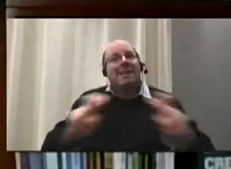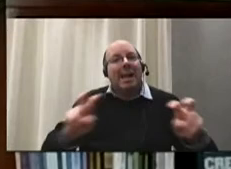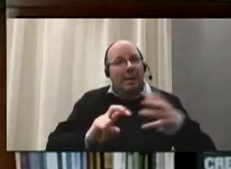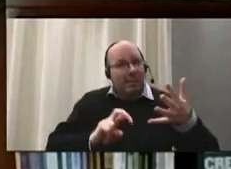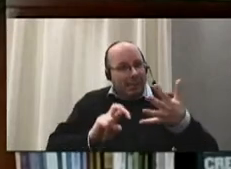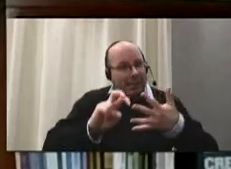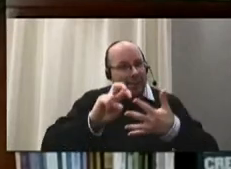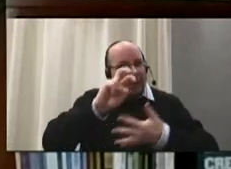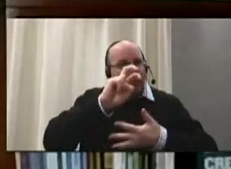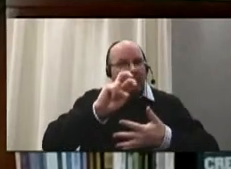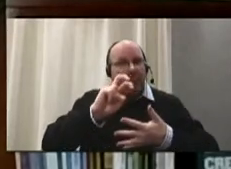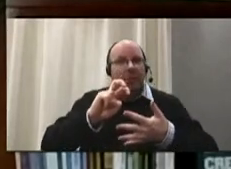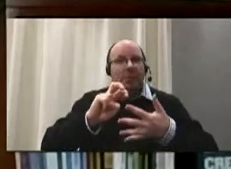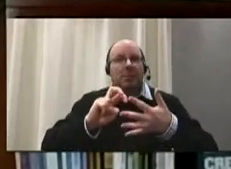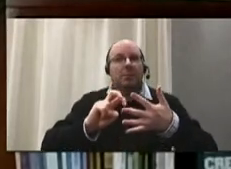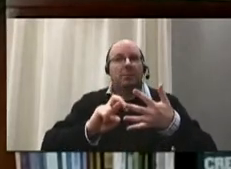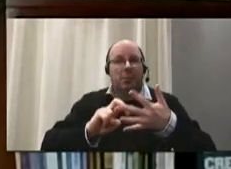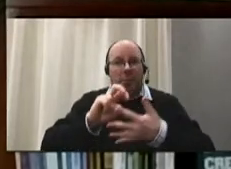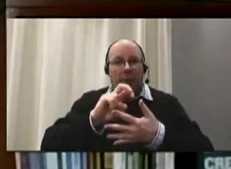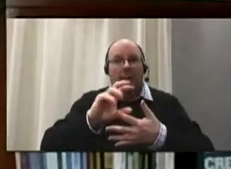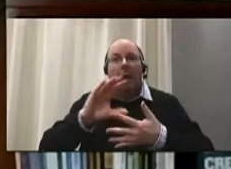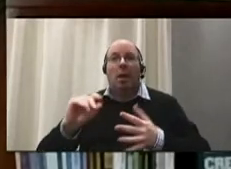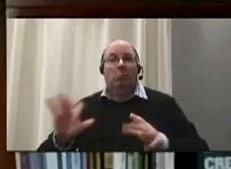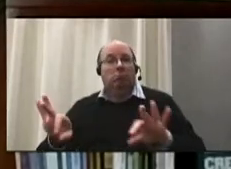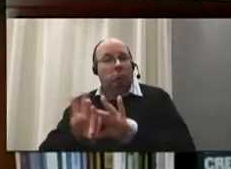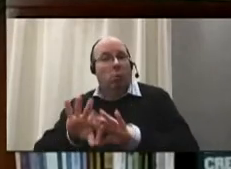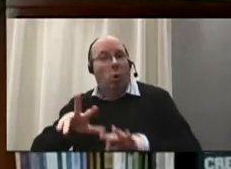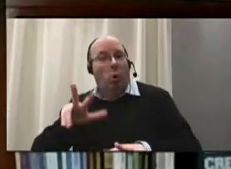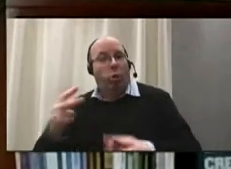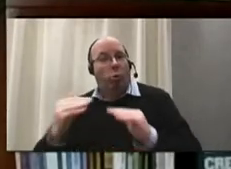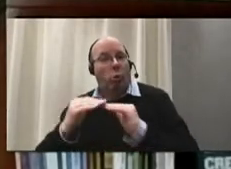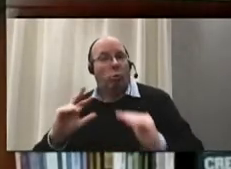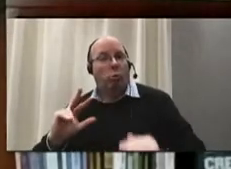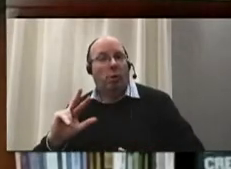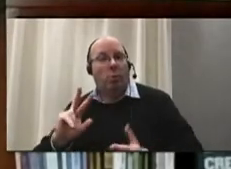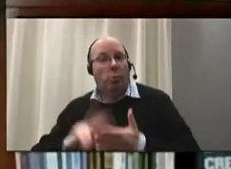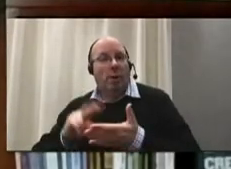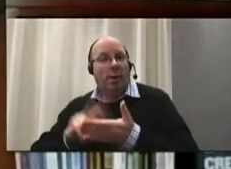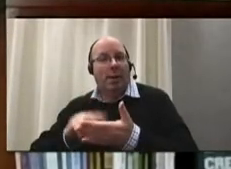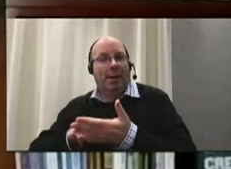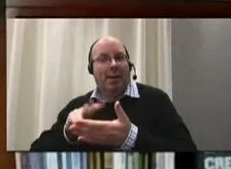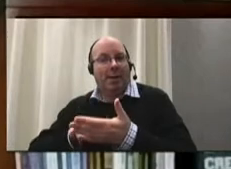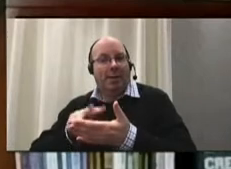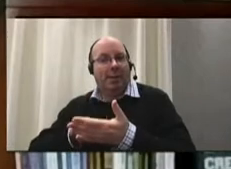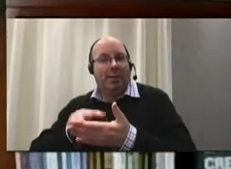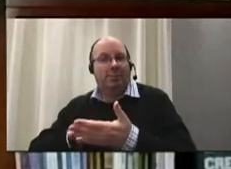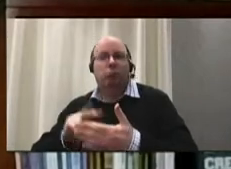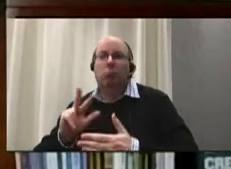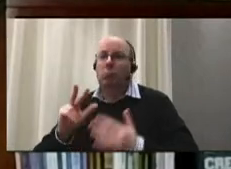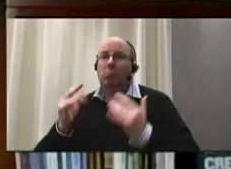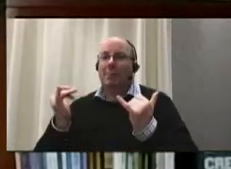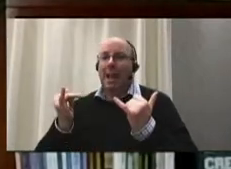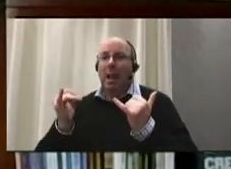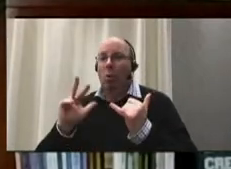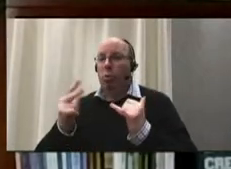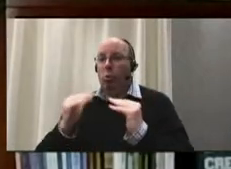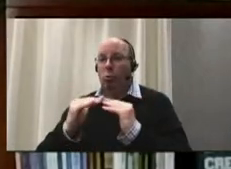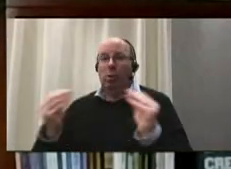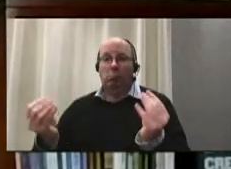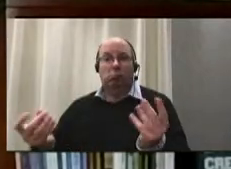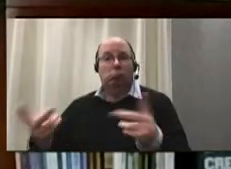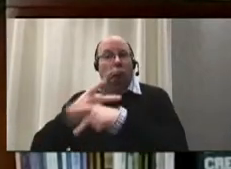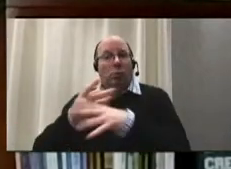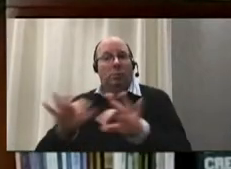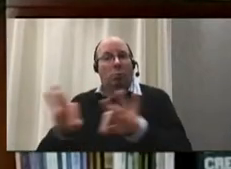third grade reading. Third grade is going to become even more important, because this year, our third graders